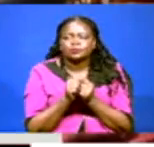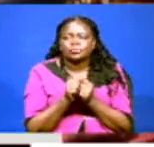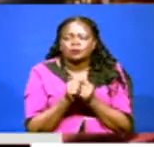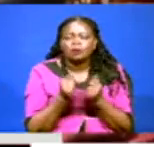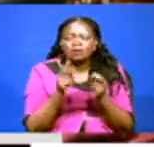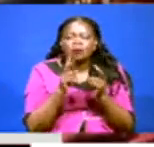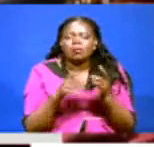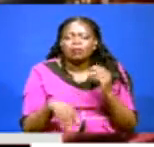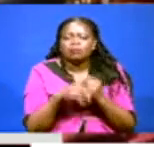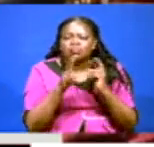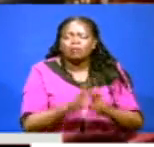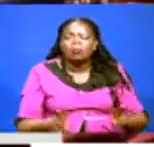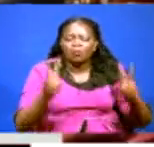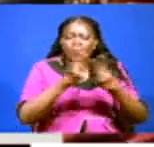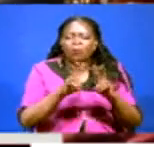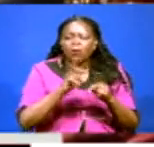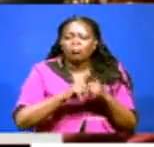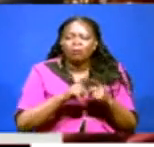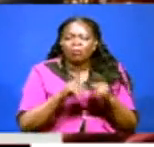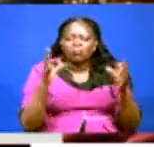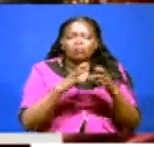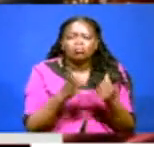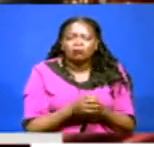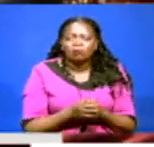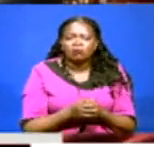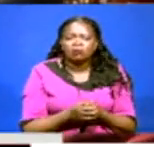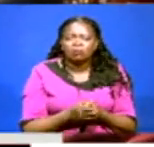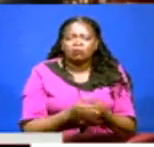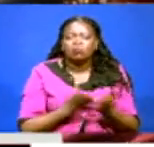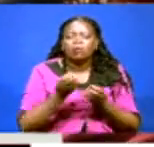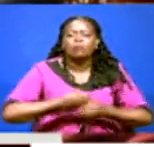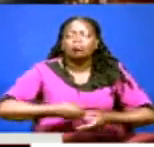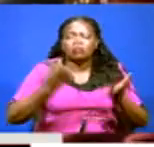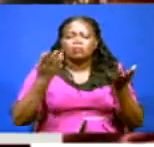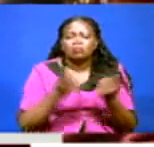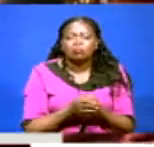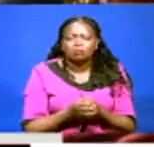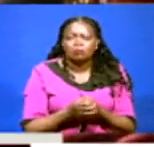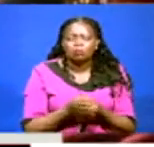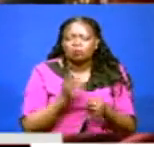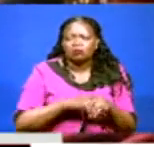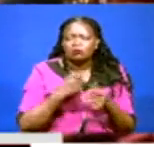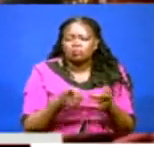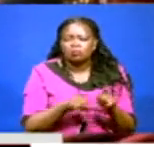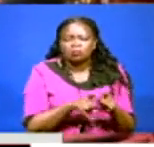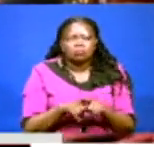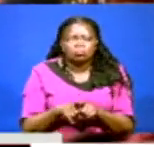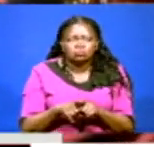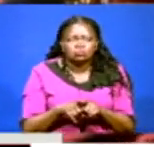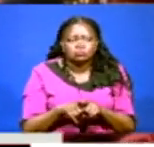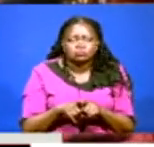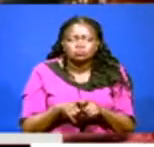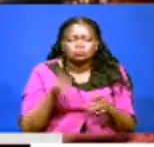values or real values to their communities. Food distribution, water distribution at a time like this is actually what